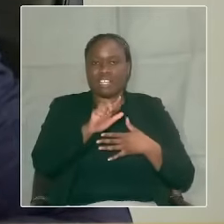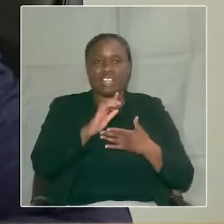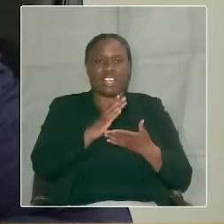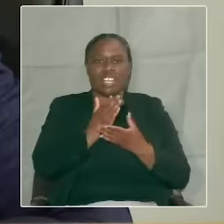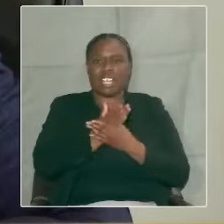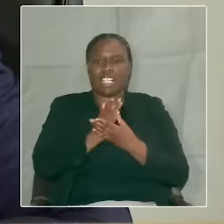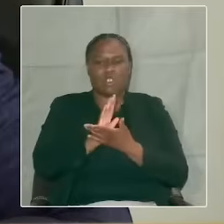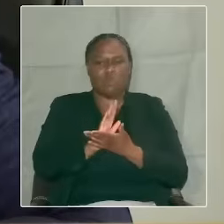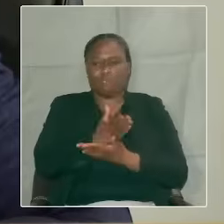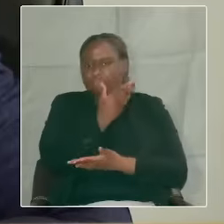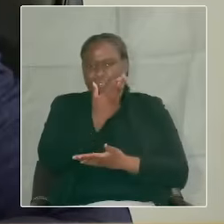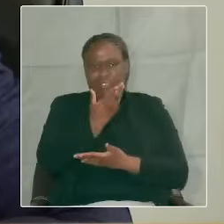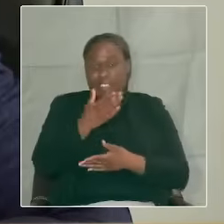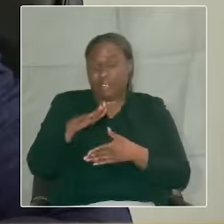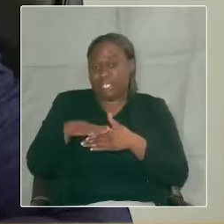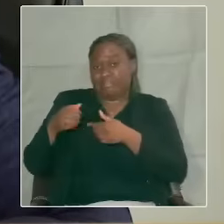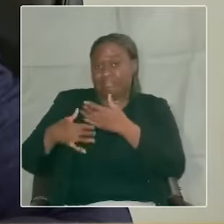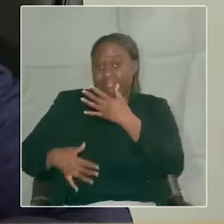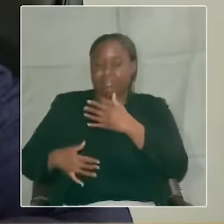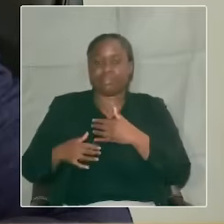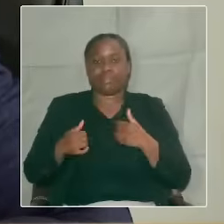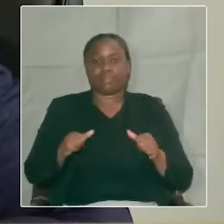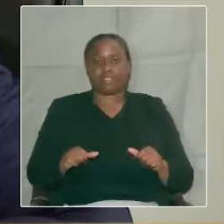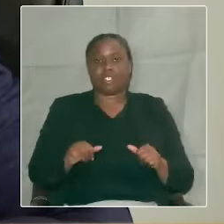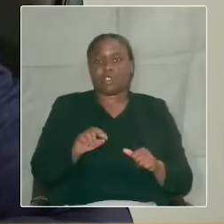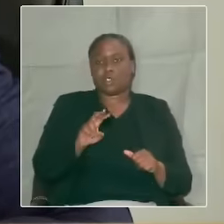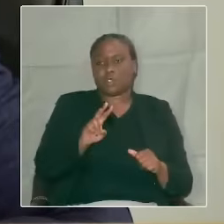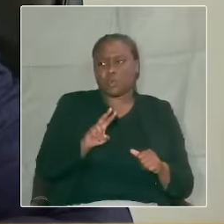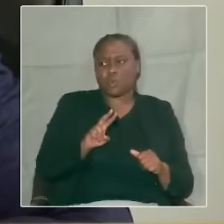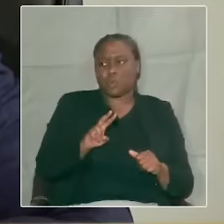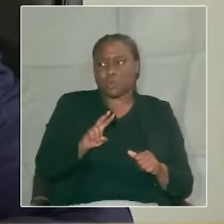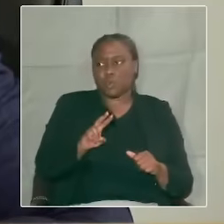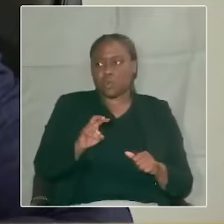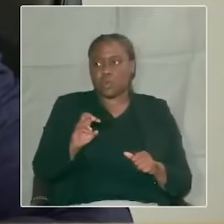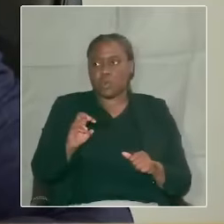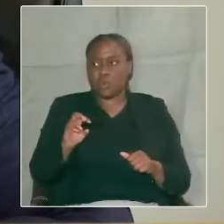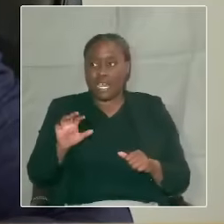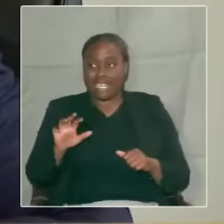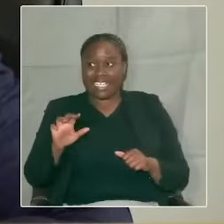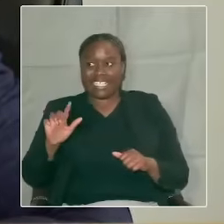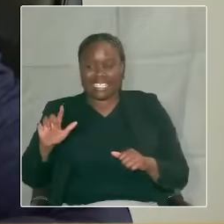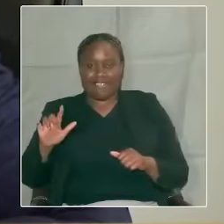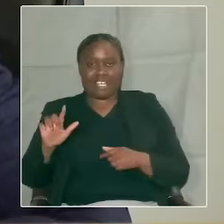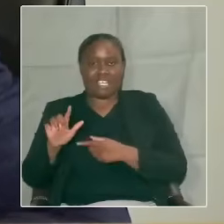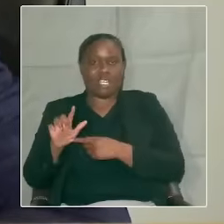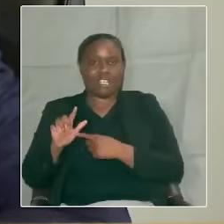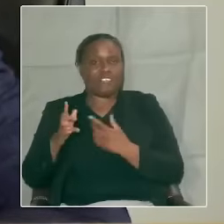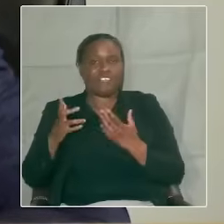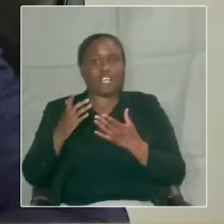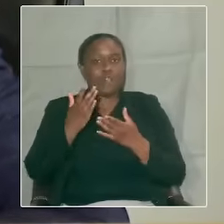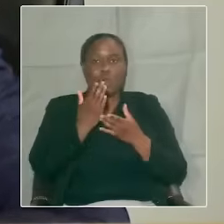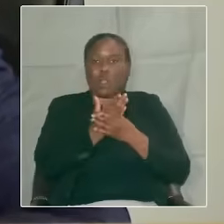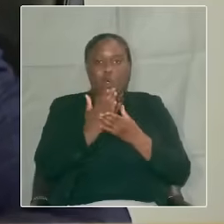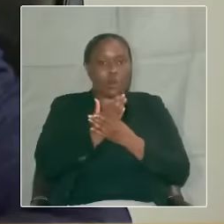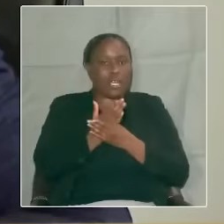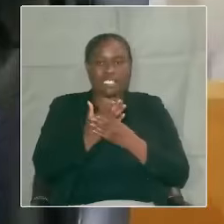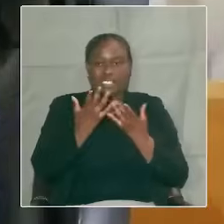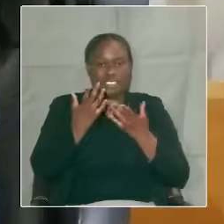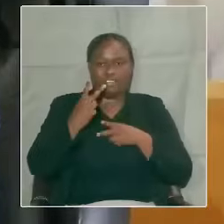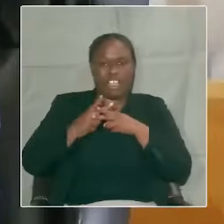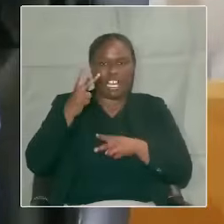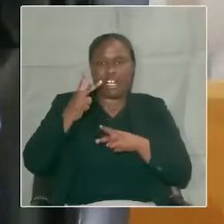reasons, and 297 were finalized. Finalized means either guilty